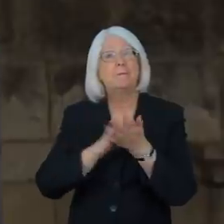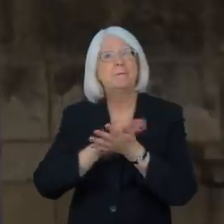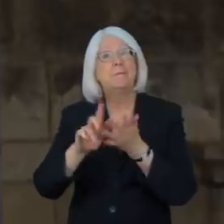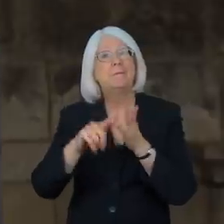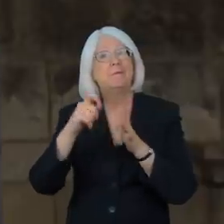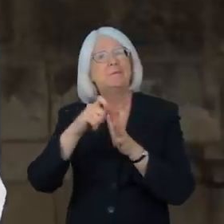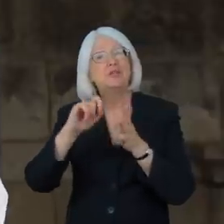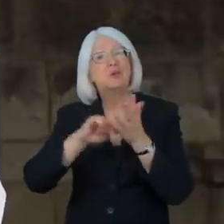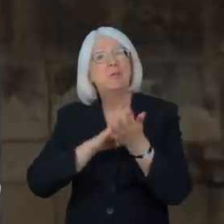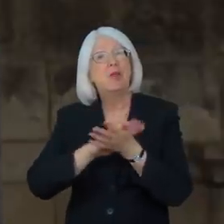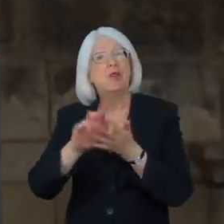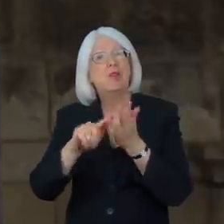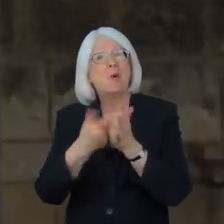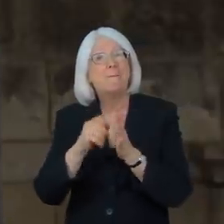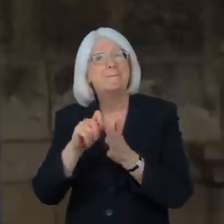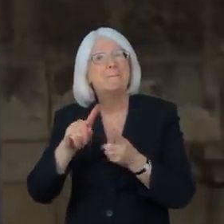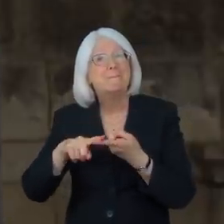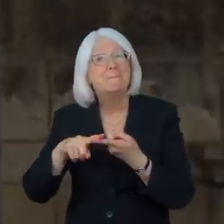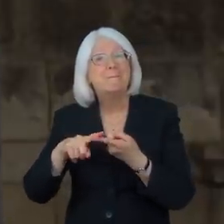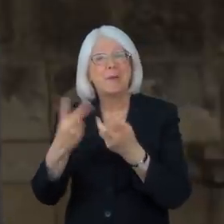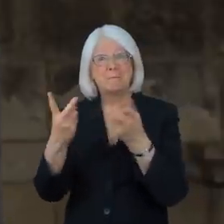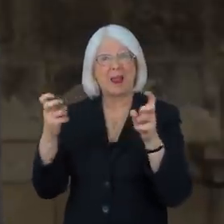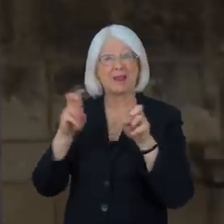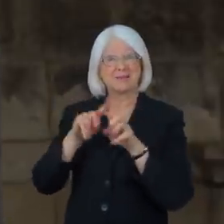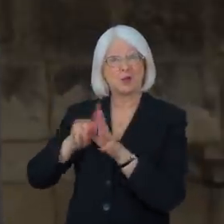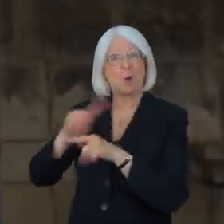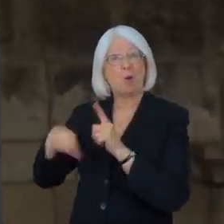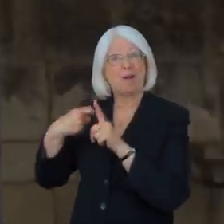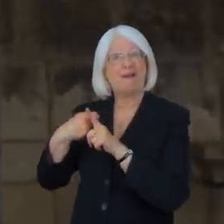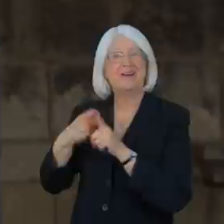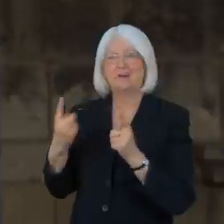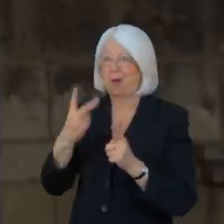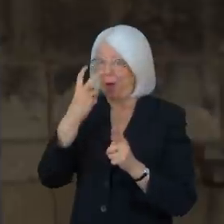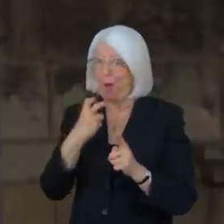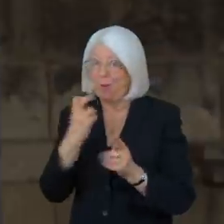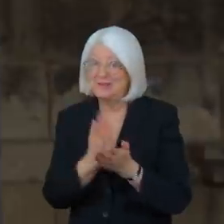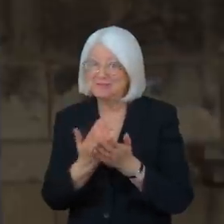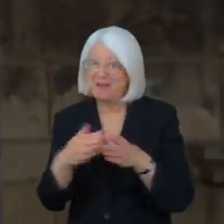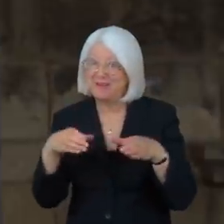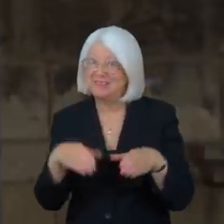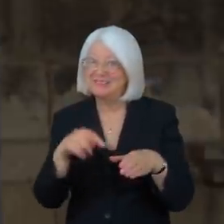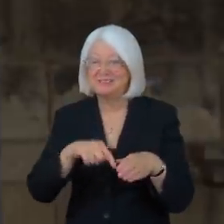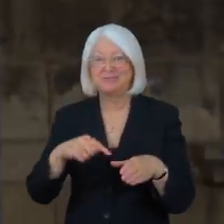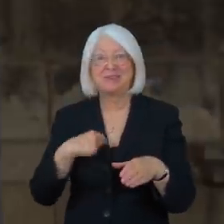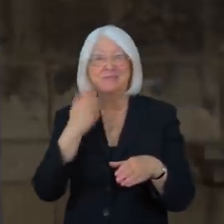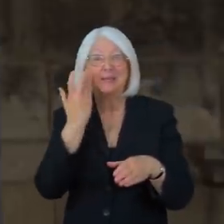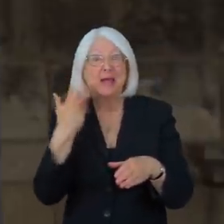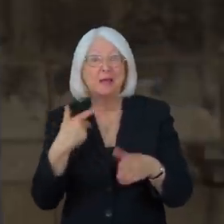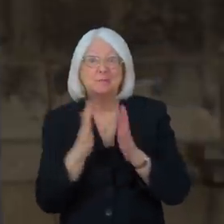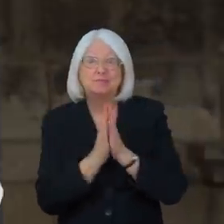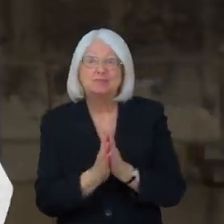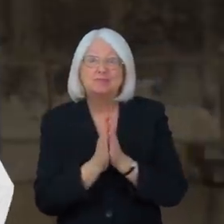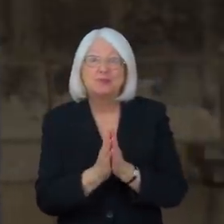Bishopthorpe Palace, the oldest part of the palace, where I say my prayers each